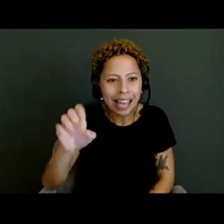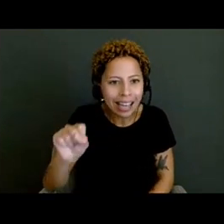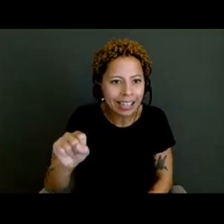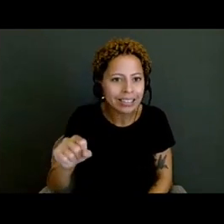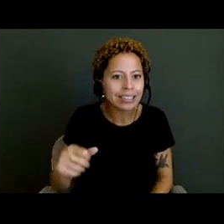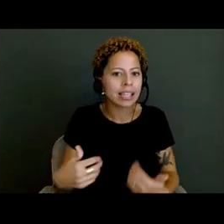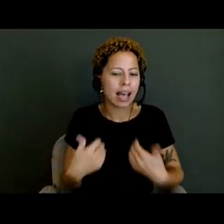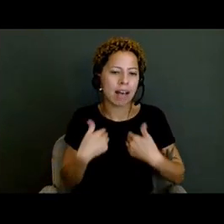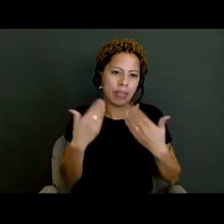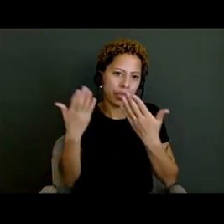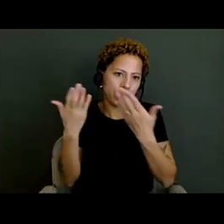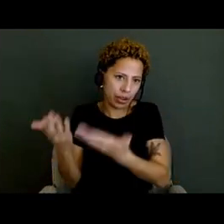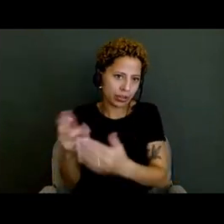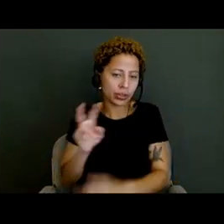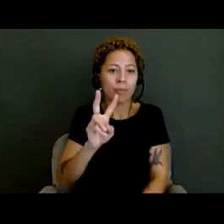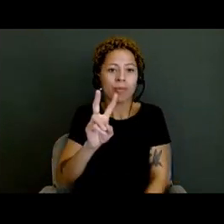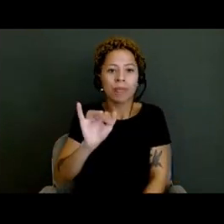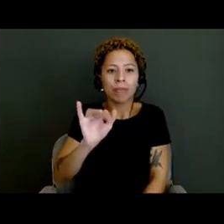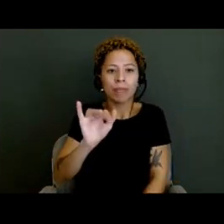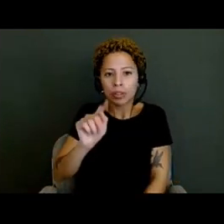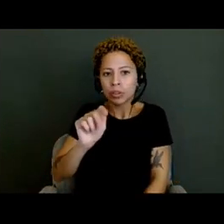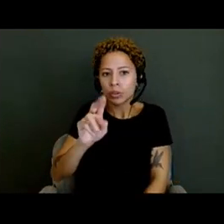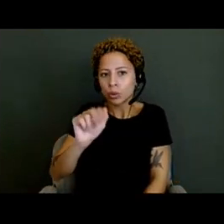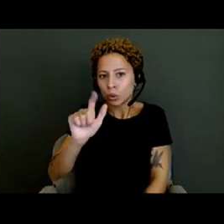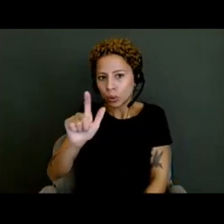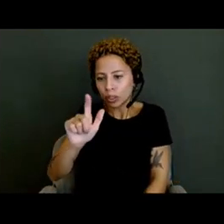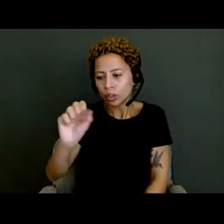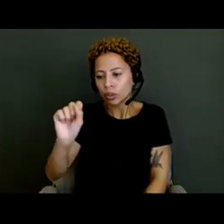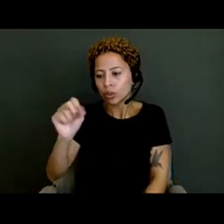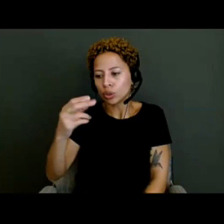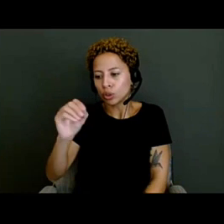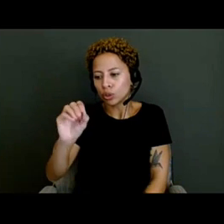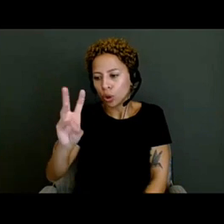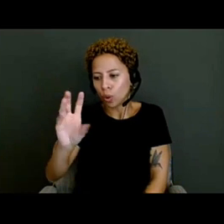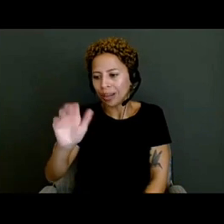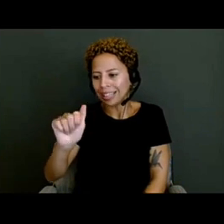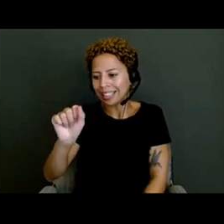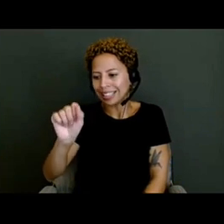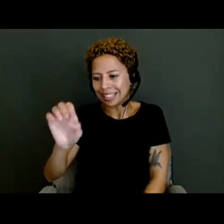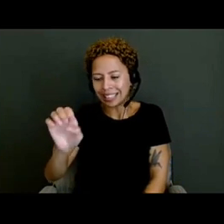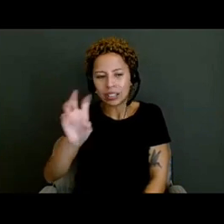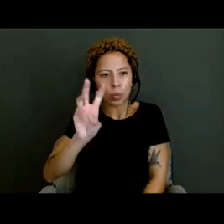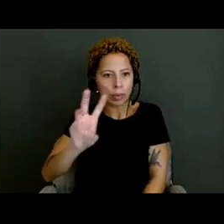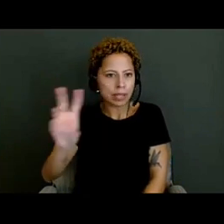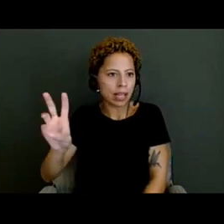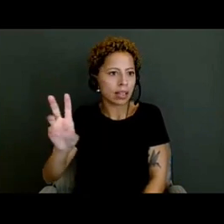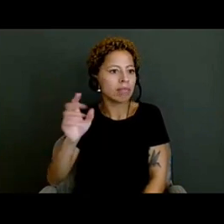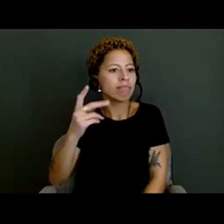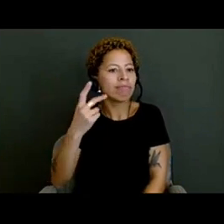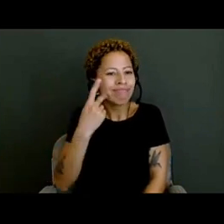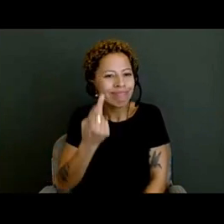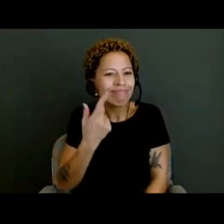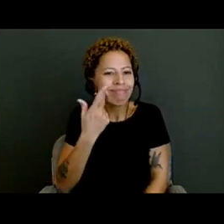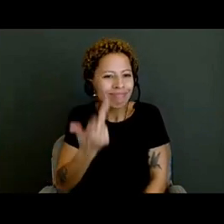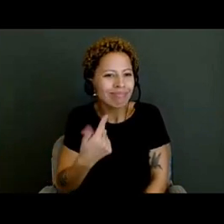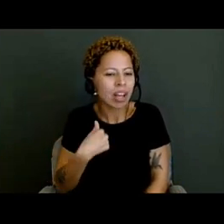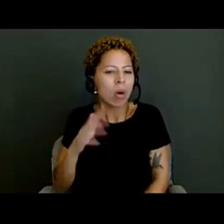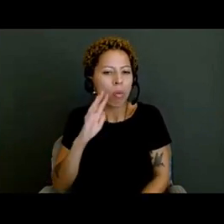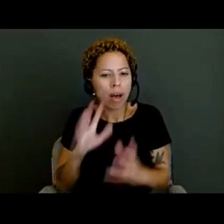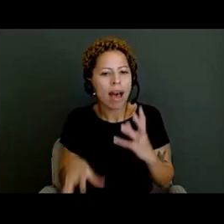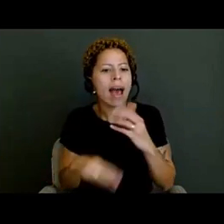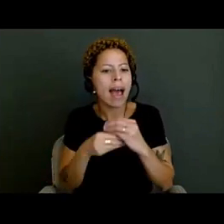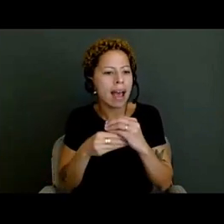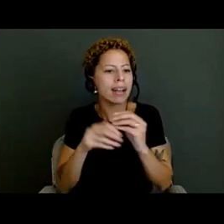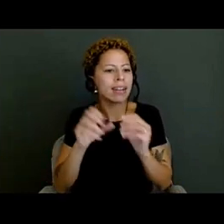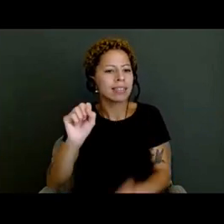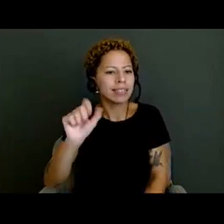the virtual showcase website, within the next few days, I will add the slides, I will add the recording there. And of course, I'll send you a message to